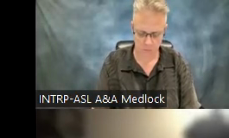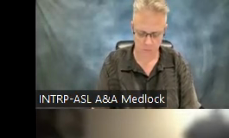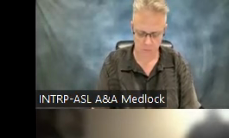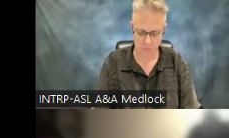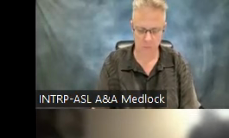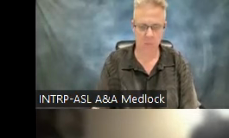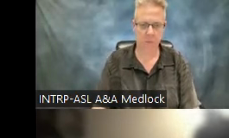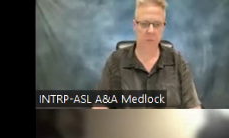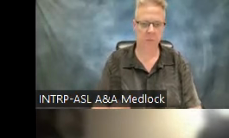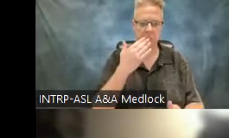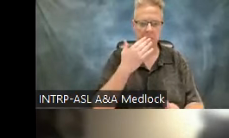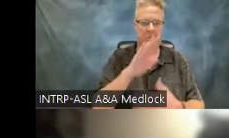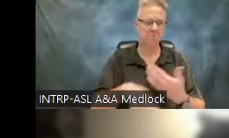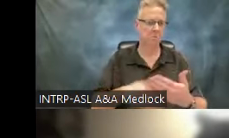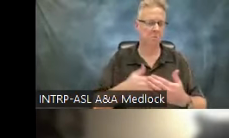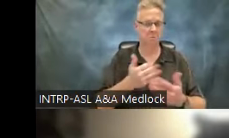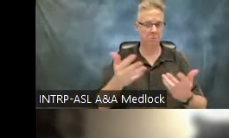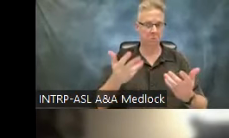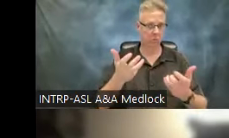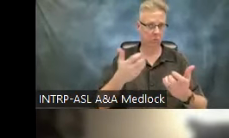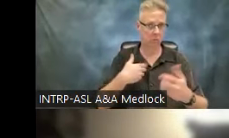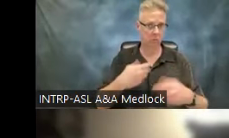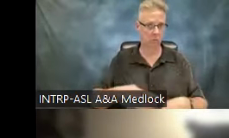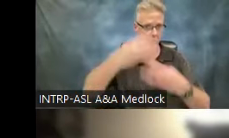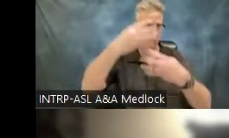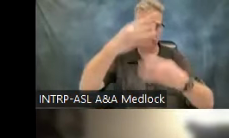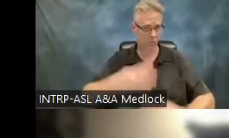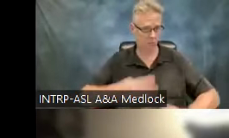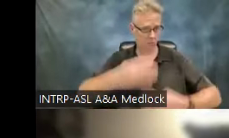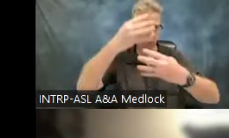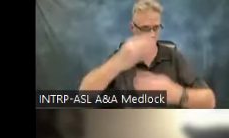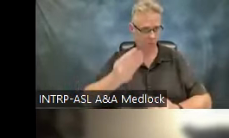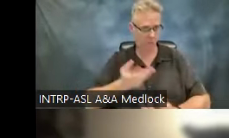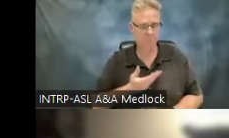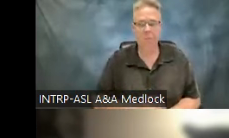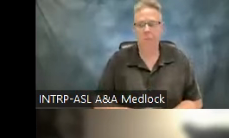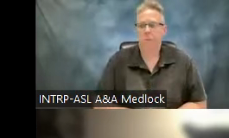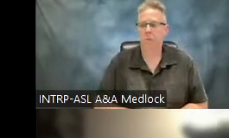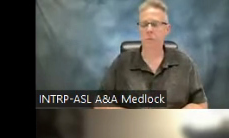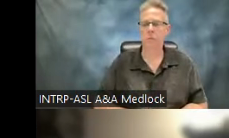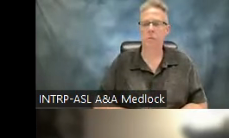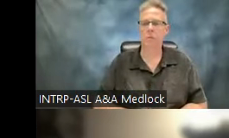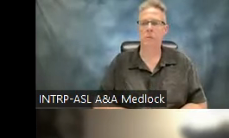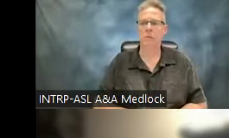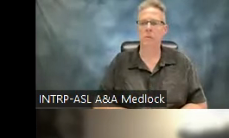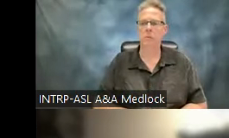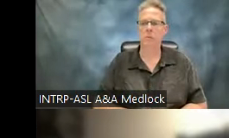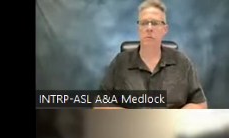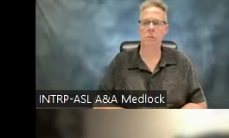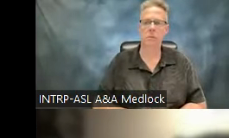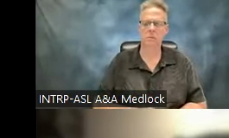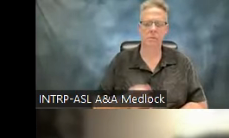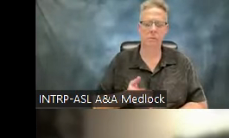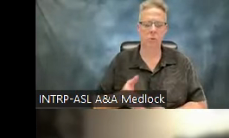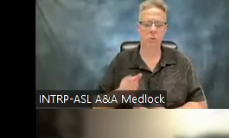Thank you all. If there's anything anyone would like me to scroll up or down, please say so now. And the link is also available in the